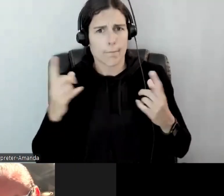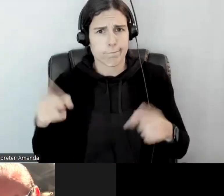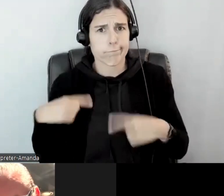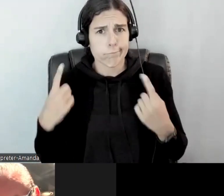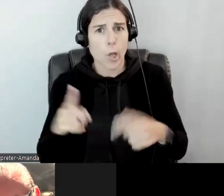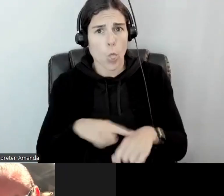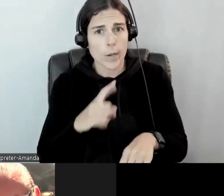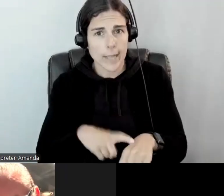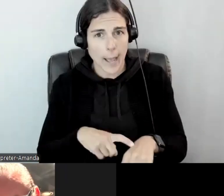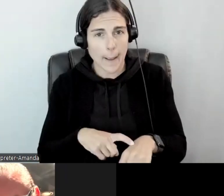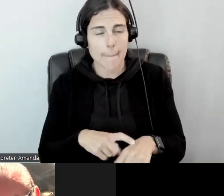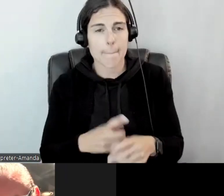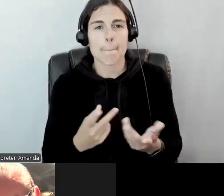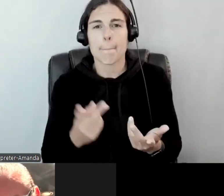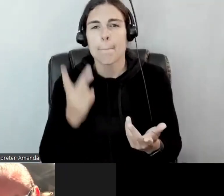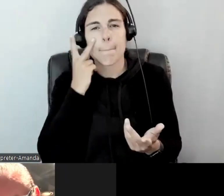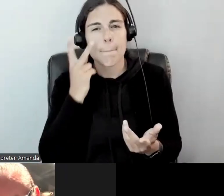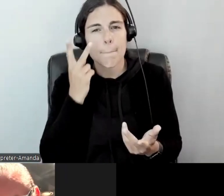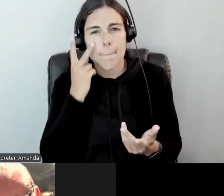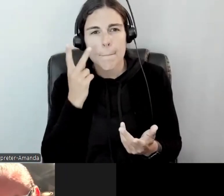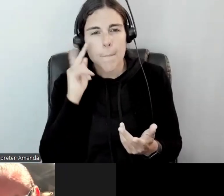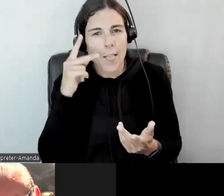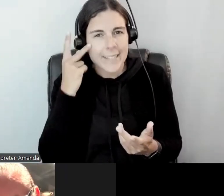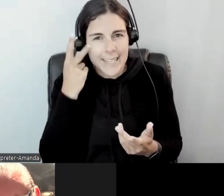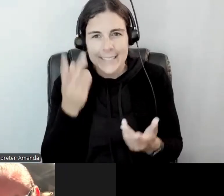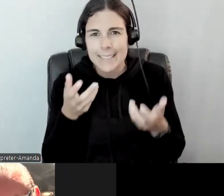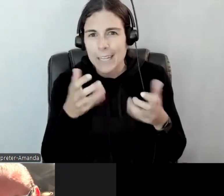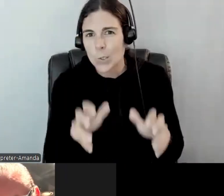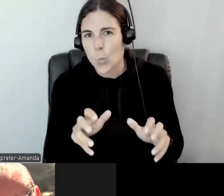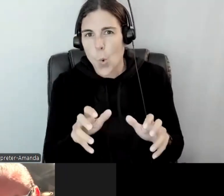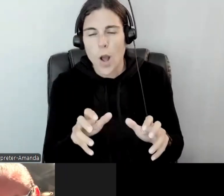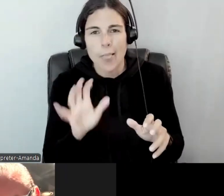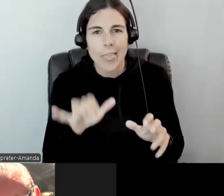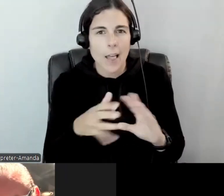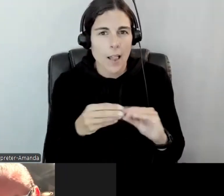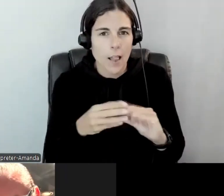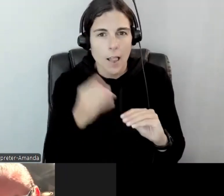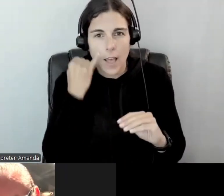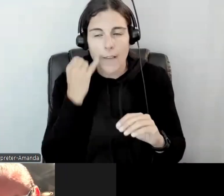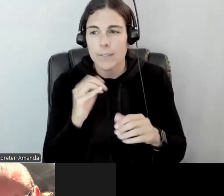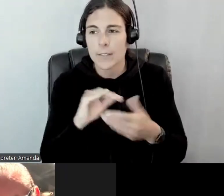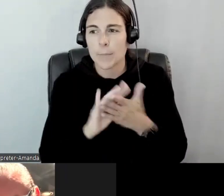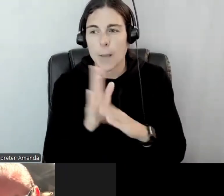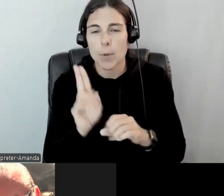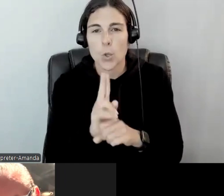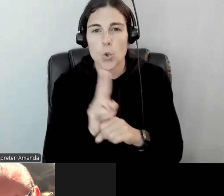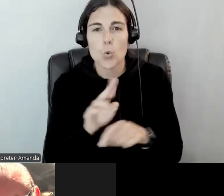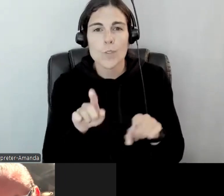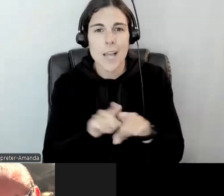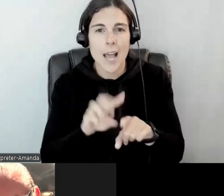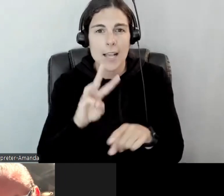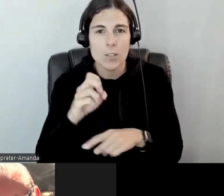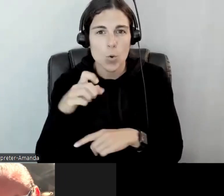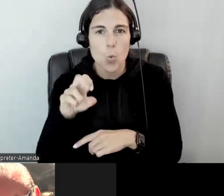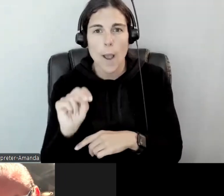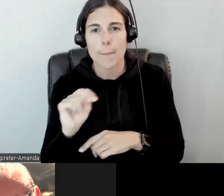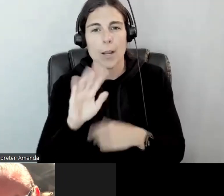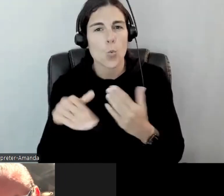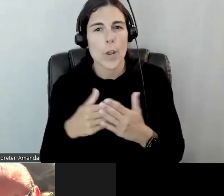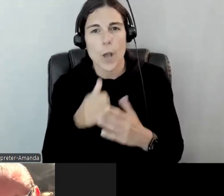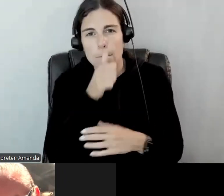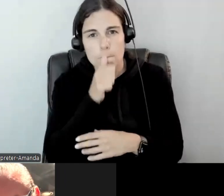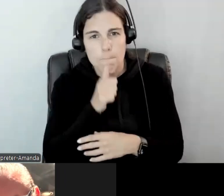doesn't make room for nuance and subtlety. And when it's being used as a weapon, then I think we all suffer from that.